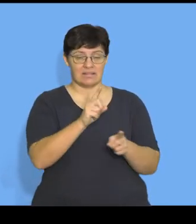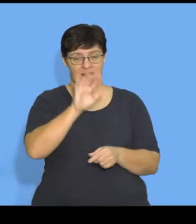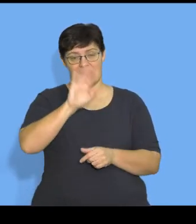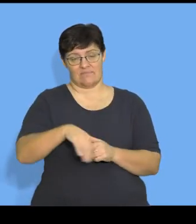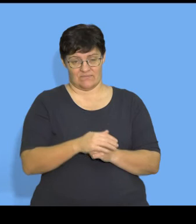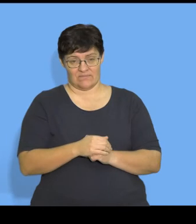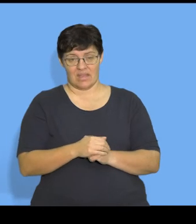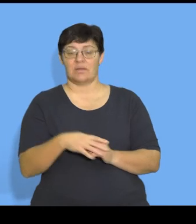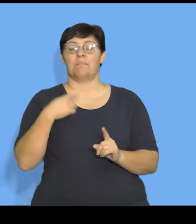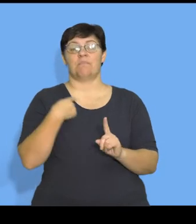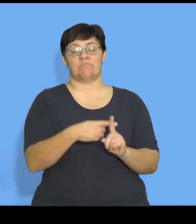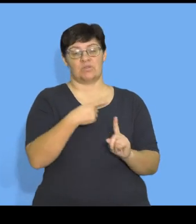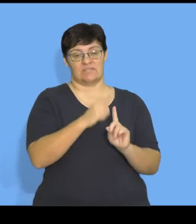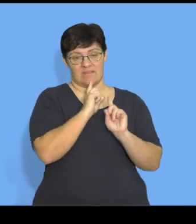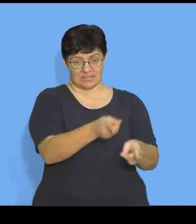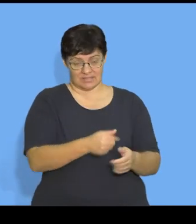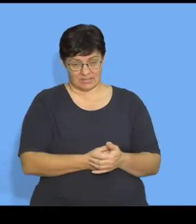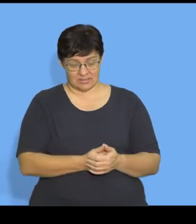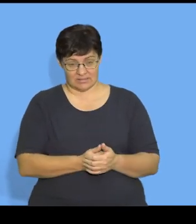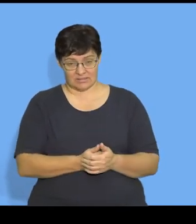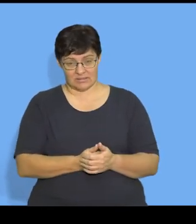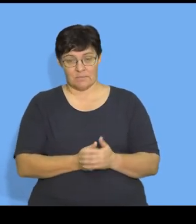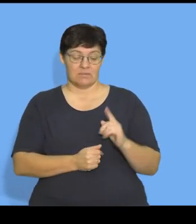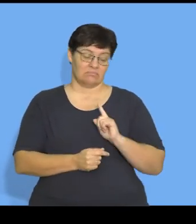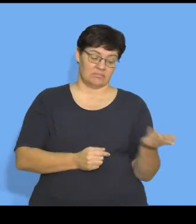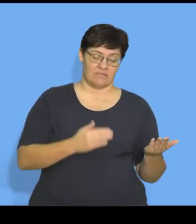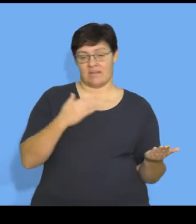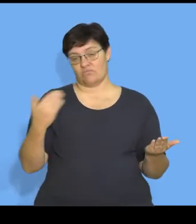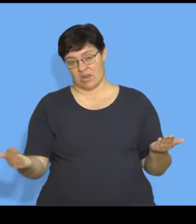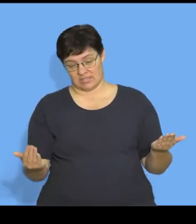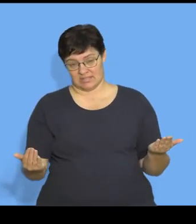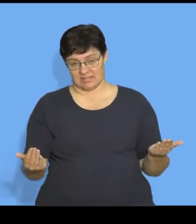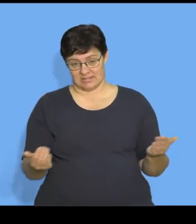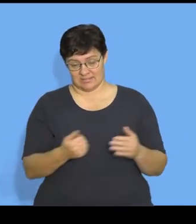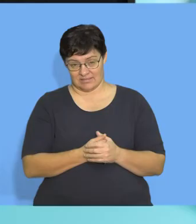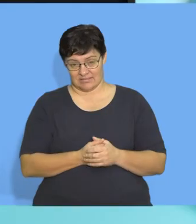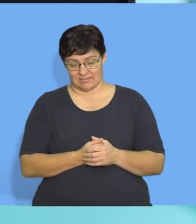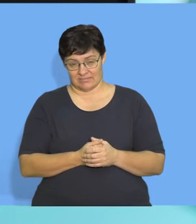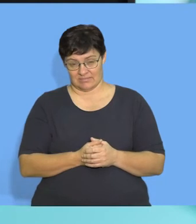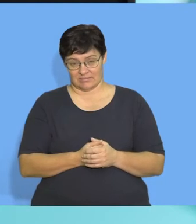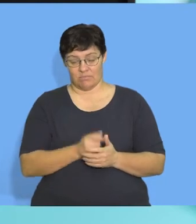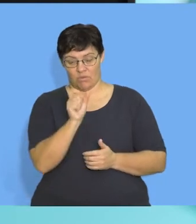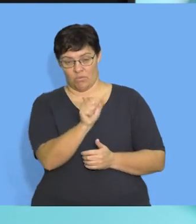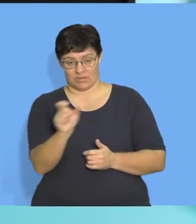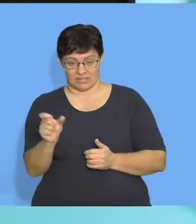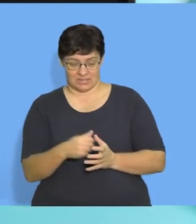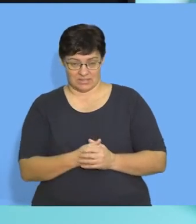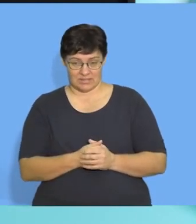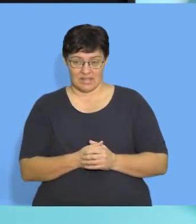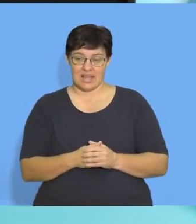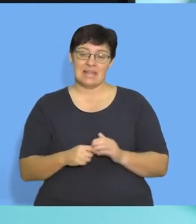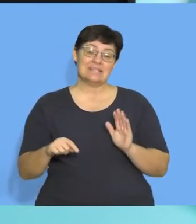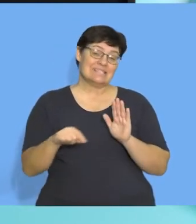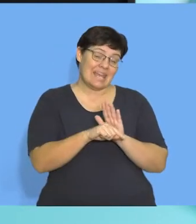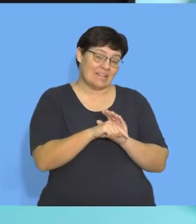a positive answer with the direction in words. I know the negative